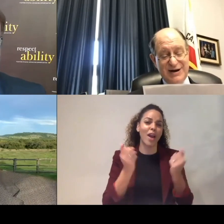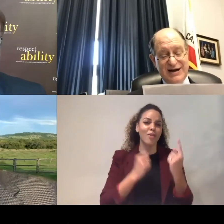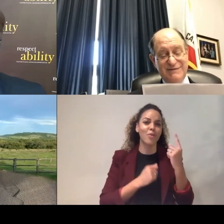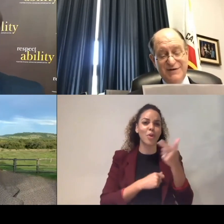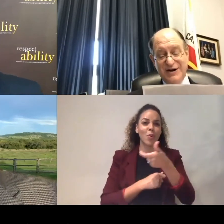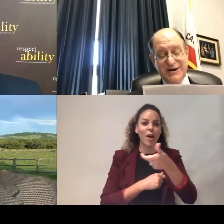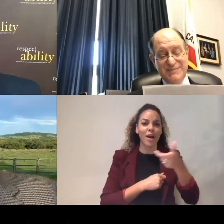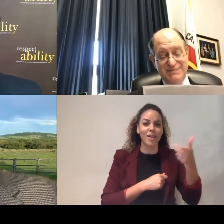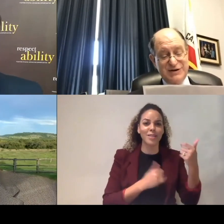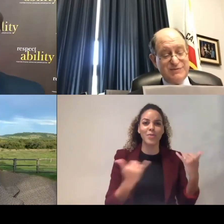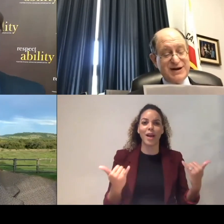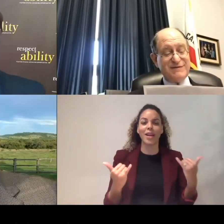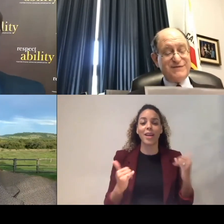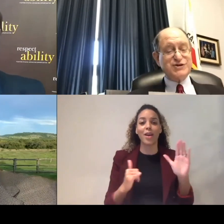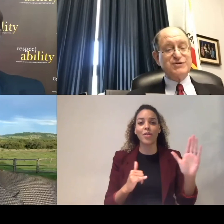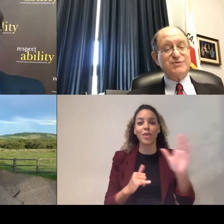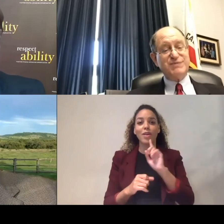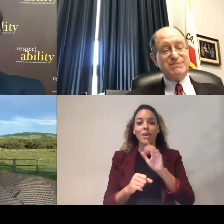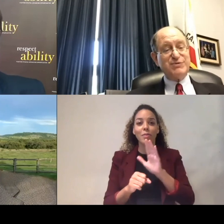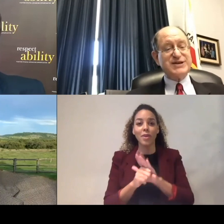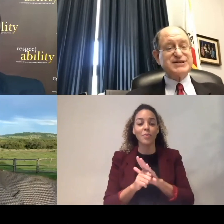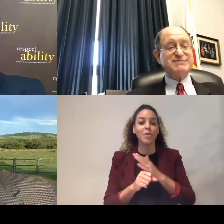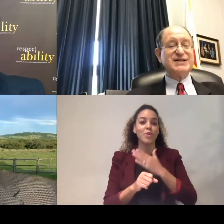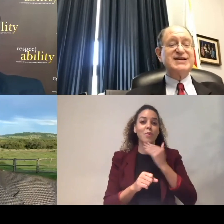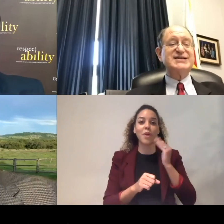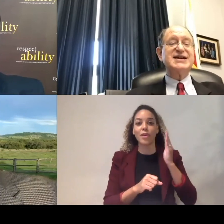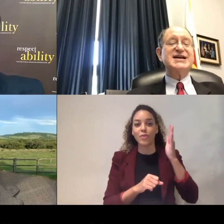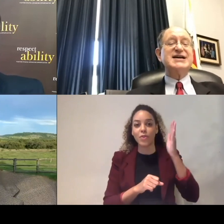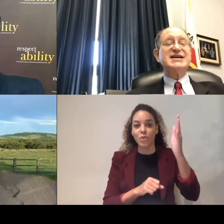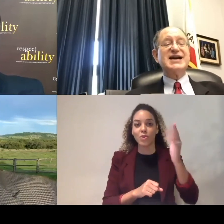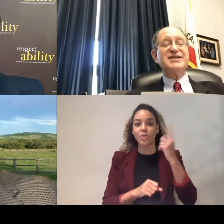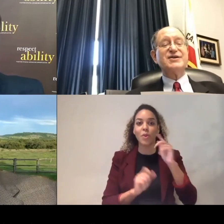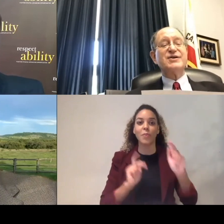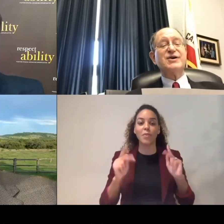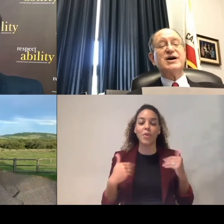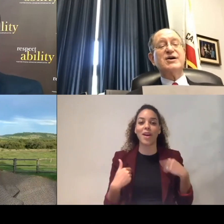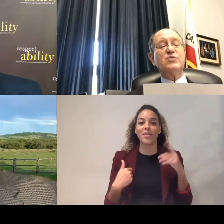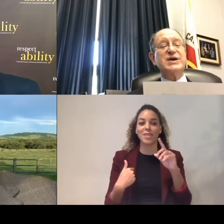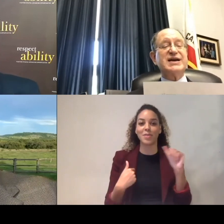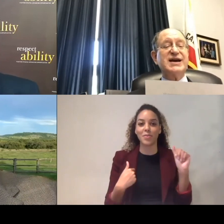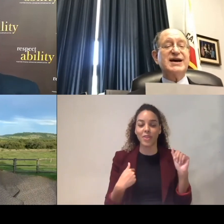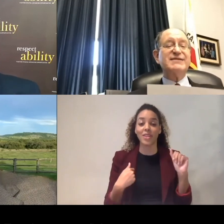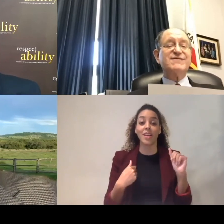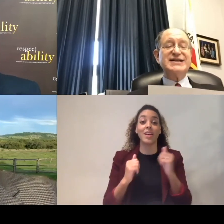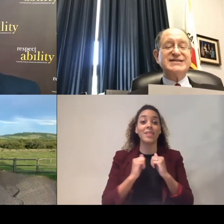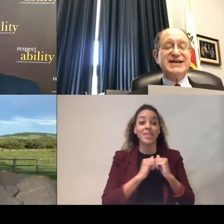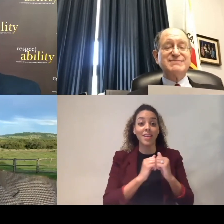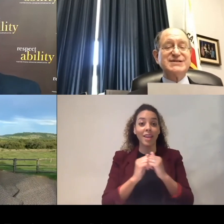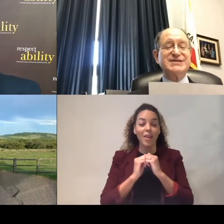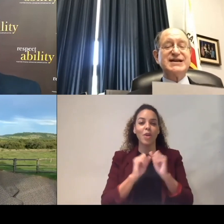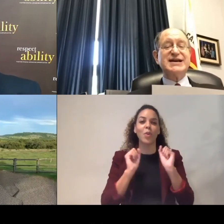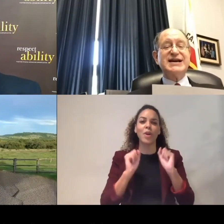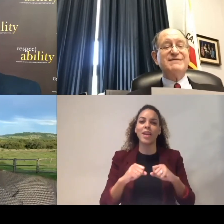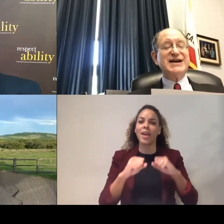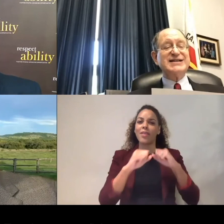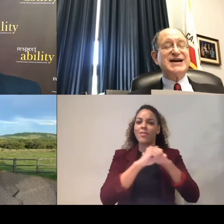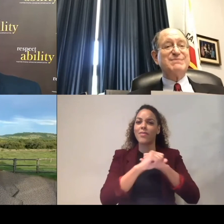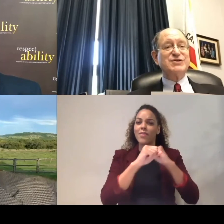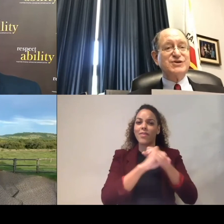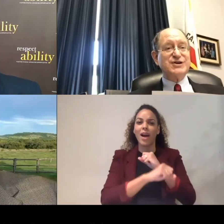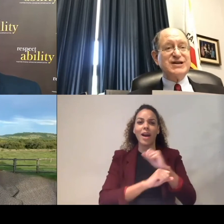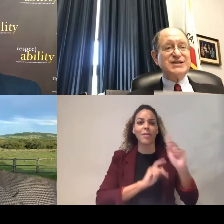now for their commitment to a better future with people with disabilities. Together, we can fight stigmas,